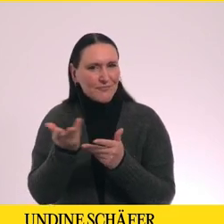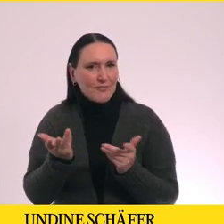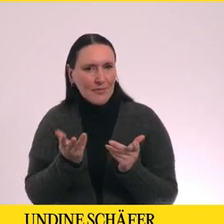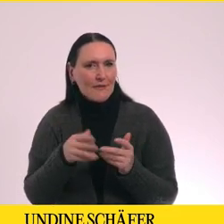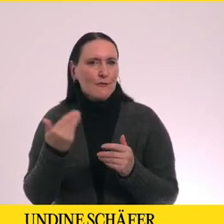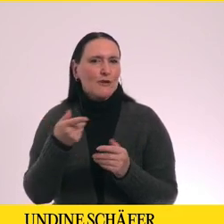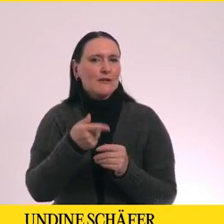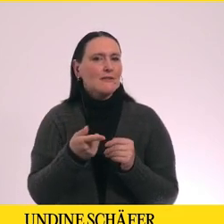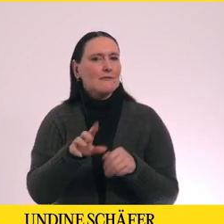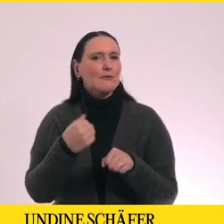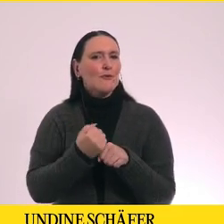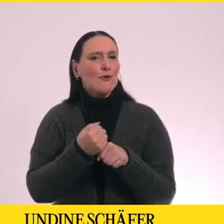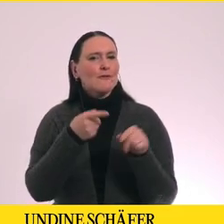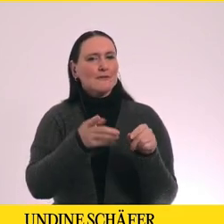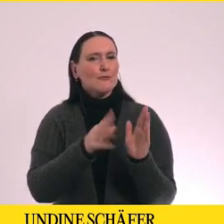film.